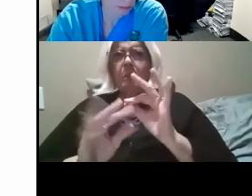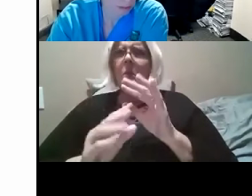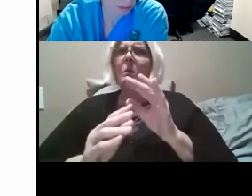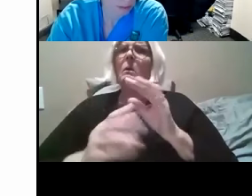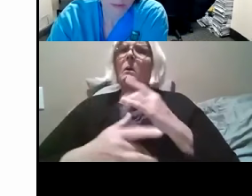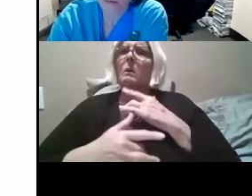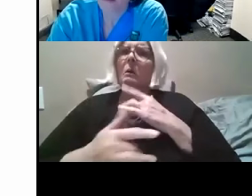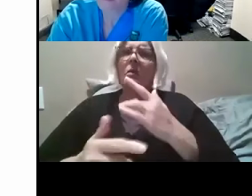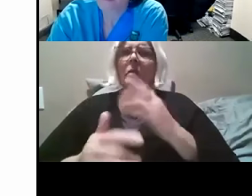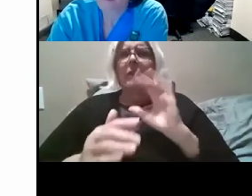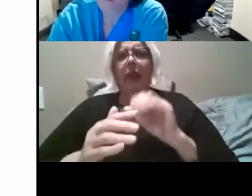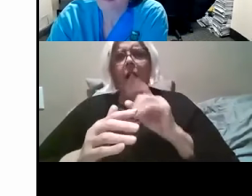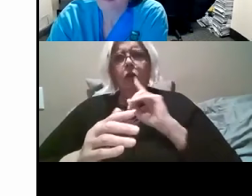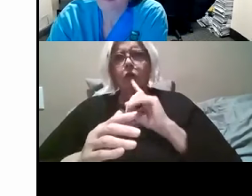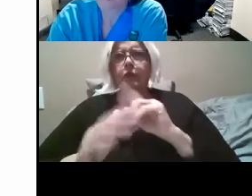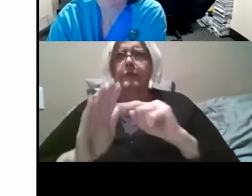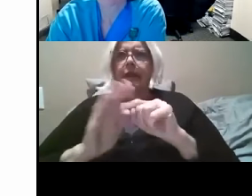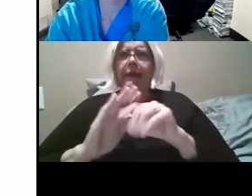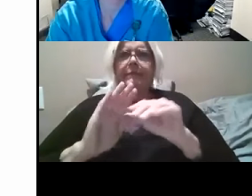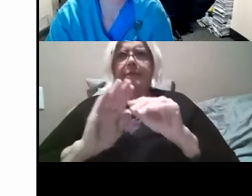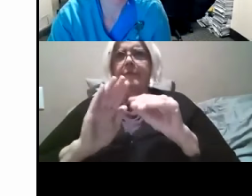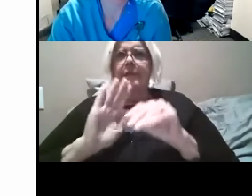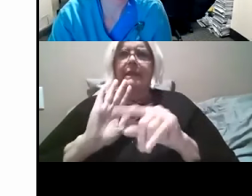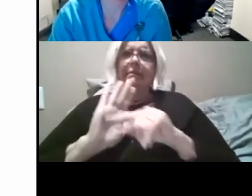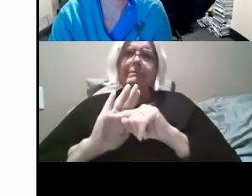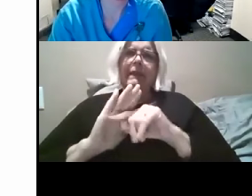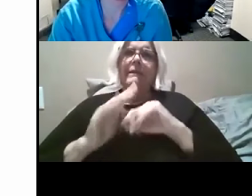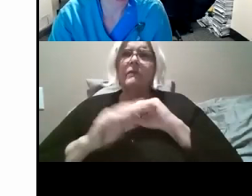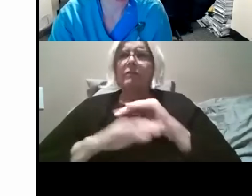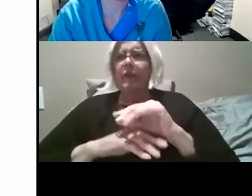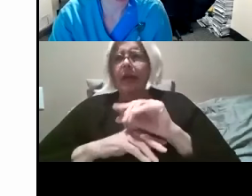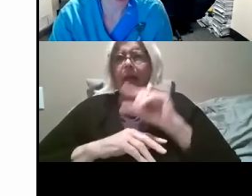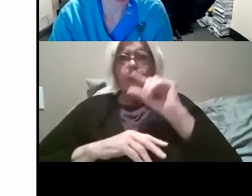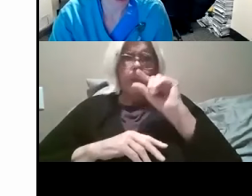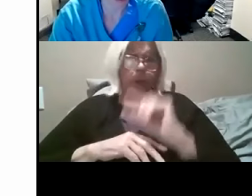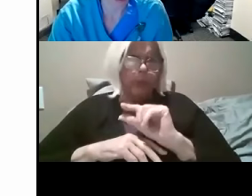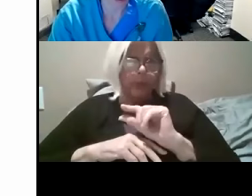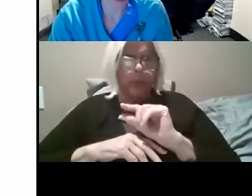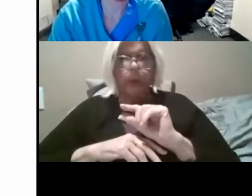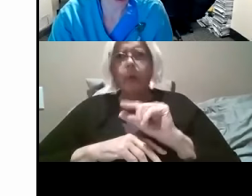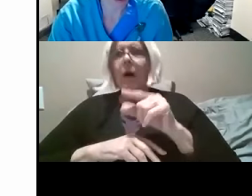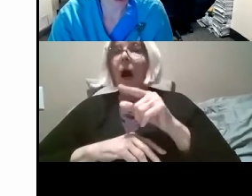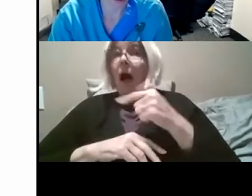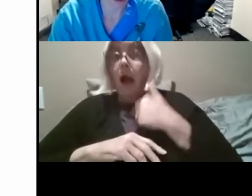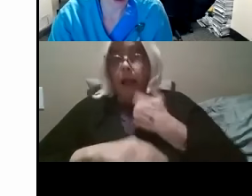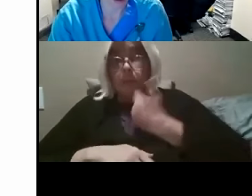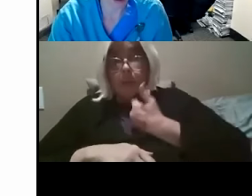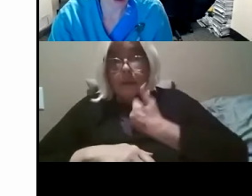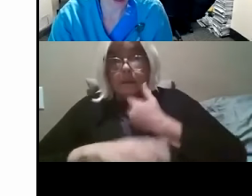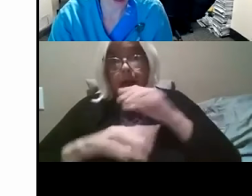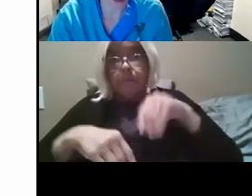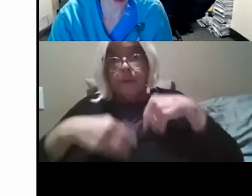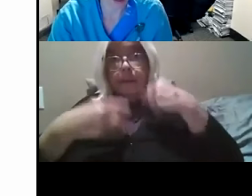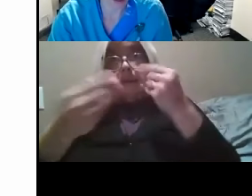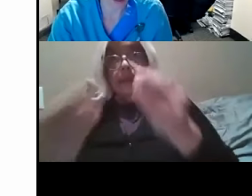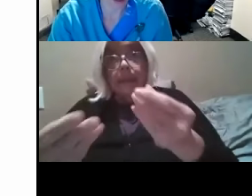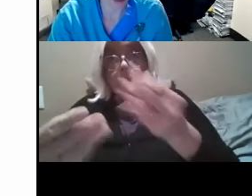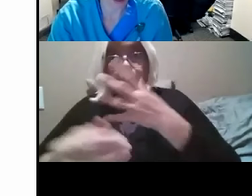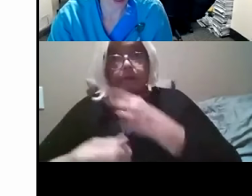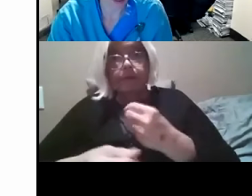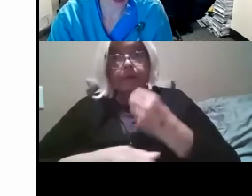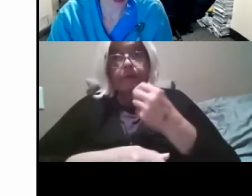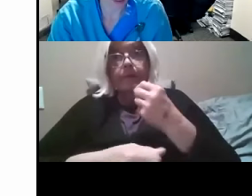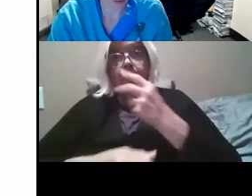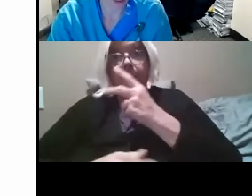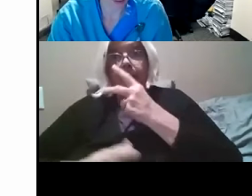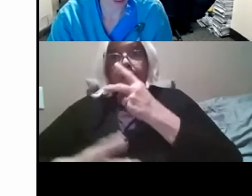years since graduating from medical school. I give vaccines. I just really trust in this